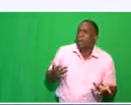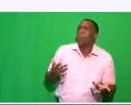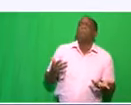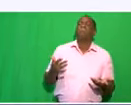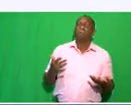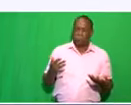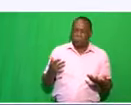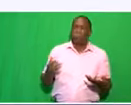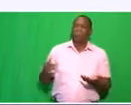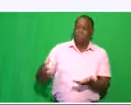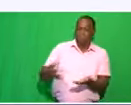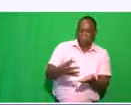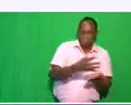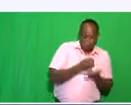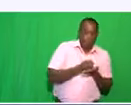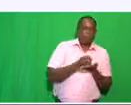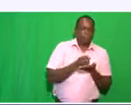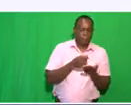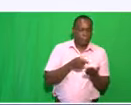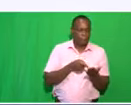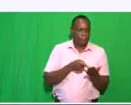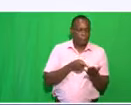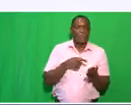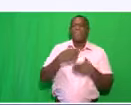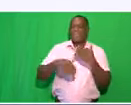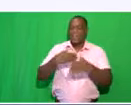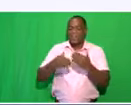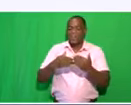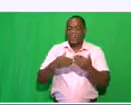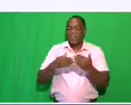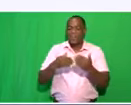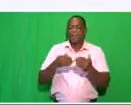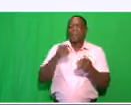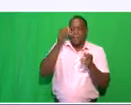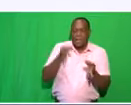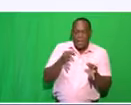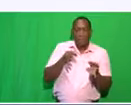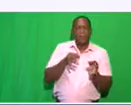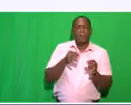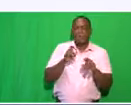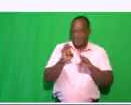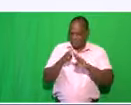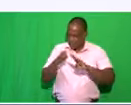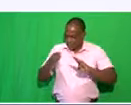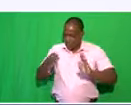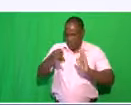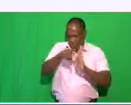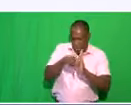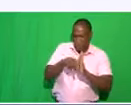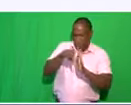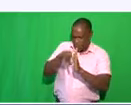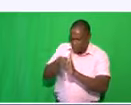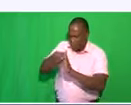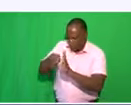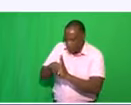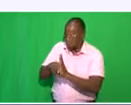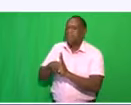and the evidence, to construct those policy options, apply the relevant criteria, look at what